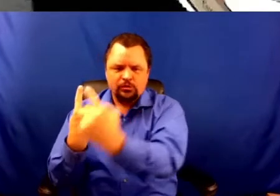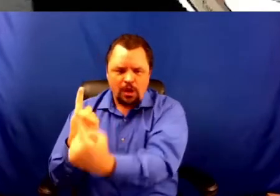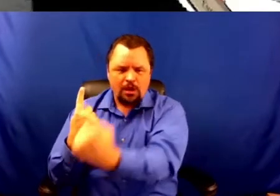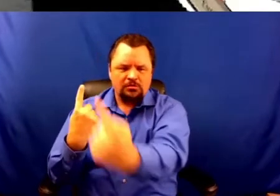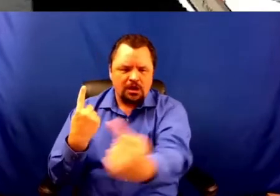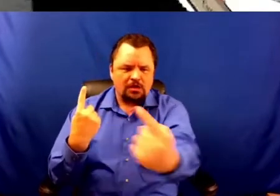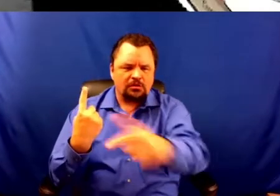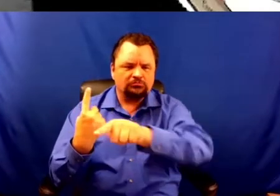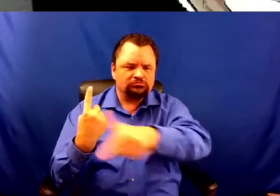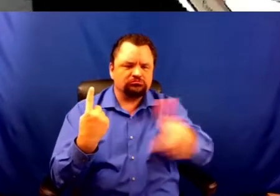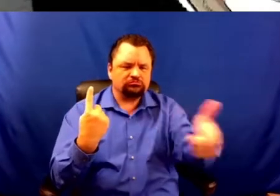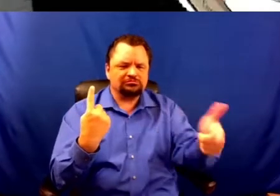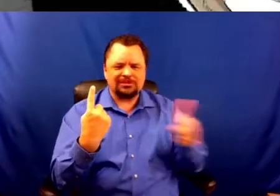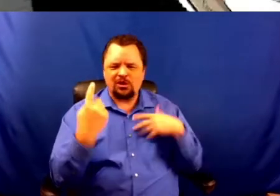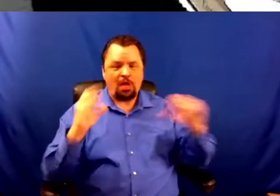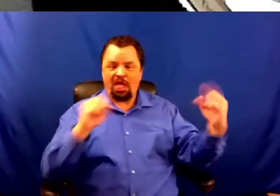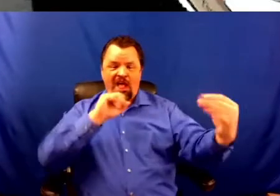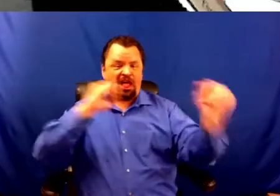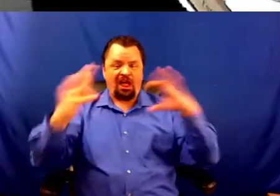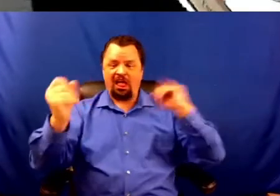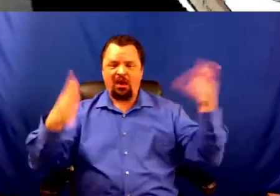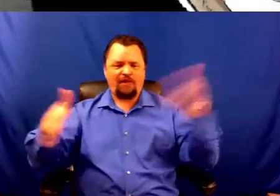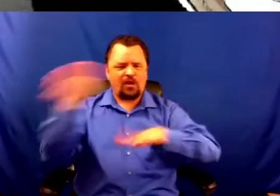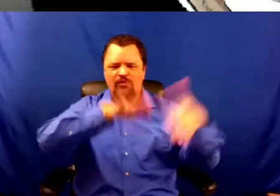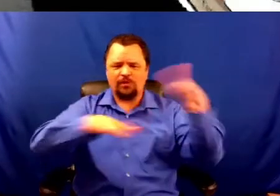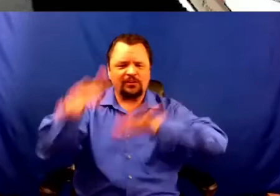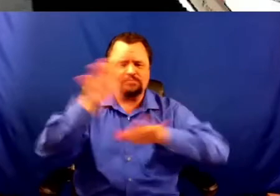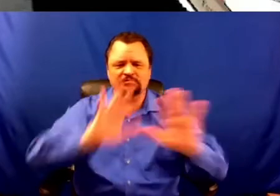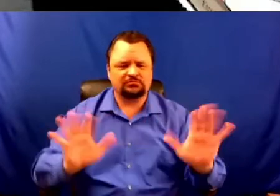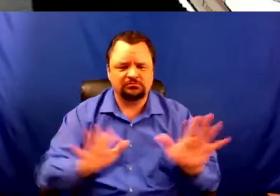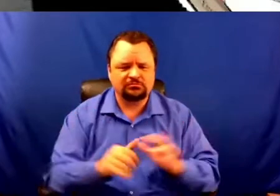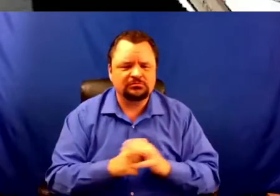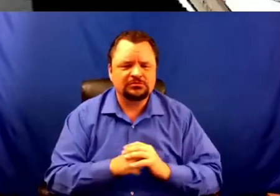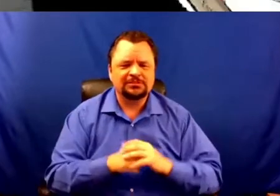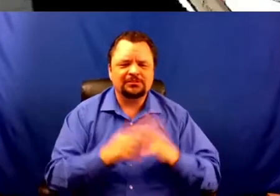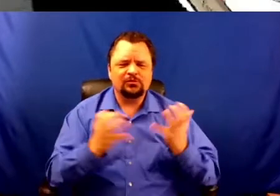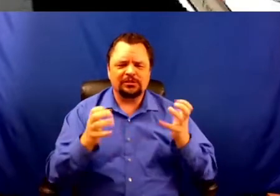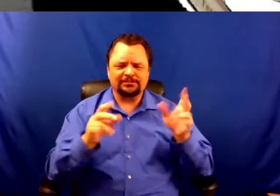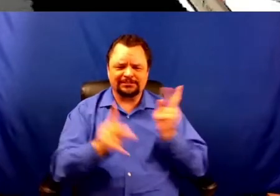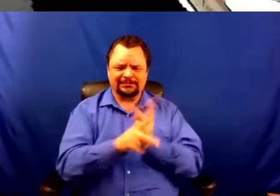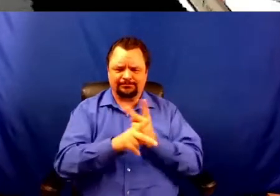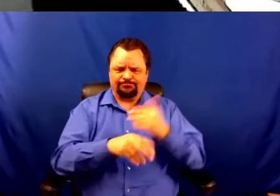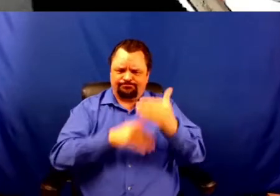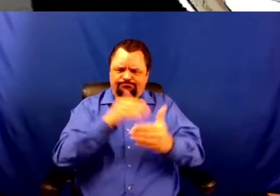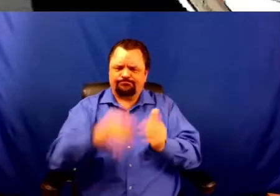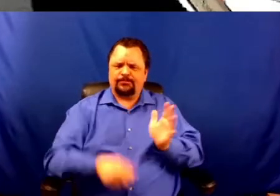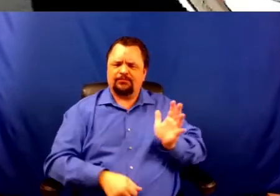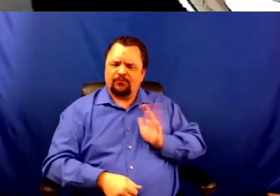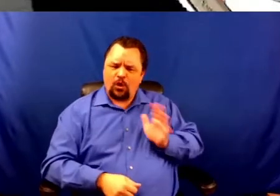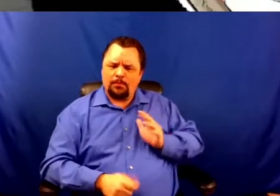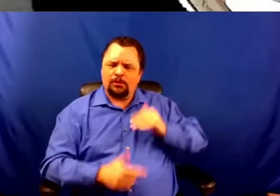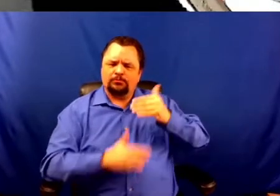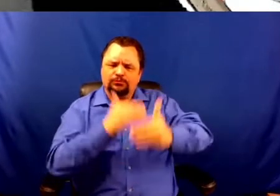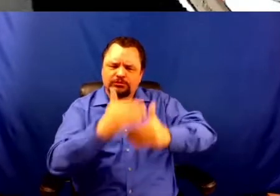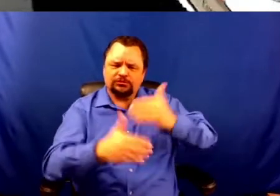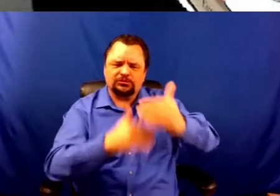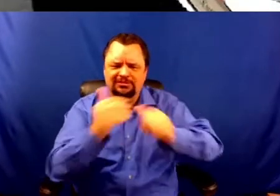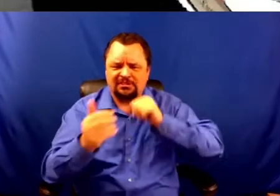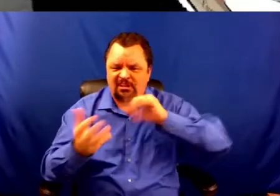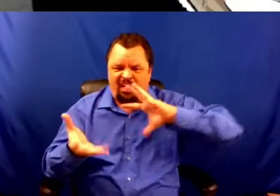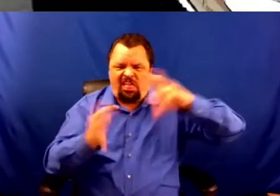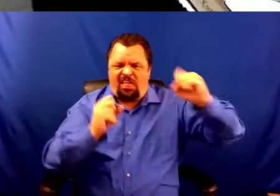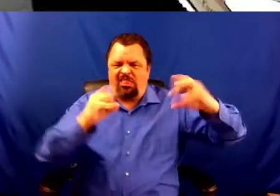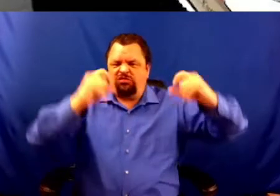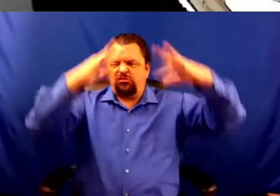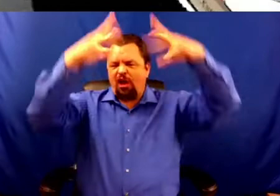it, on a very high level and very civil. So appreciate